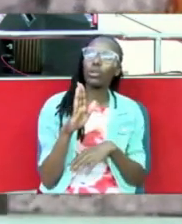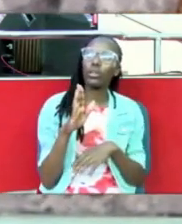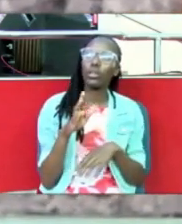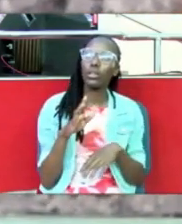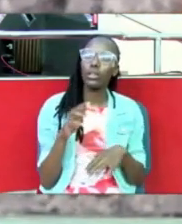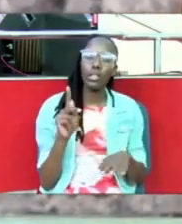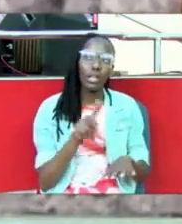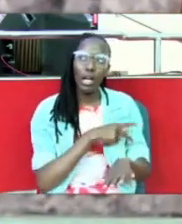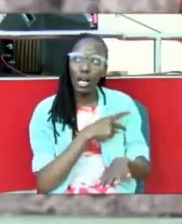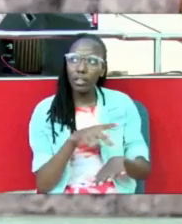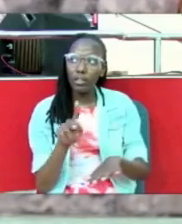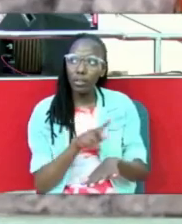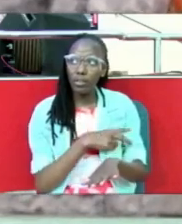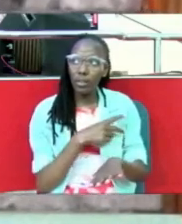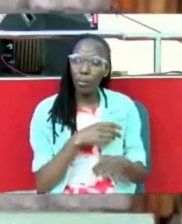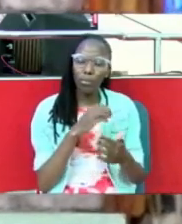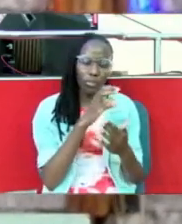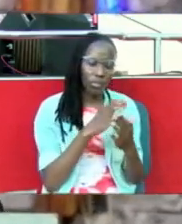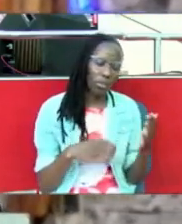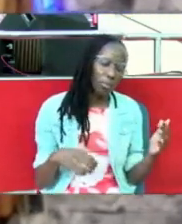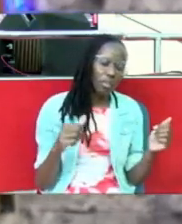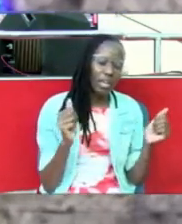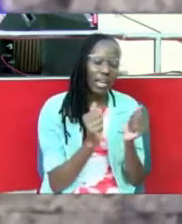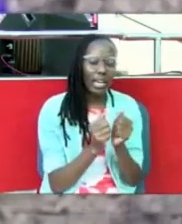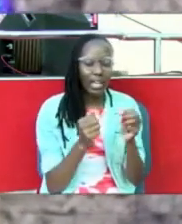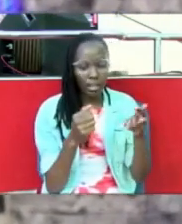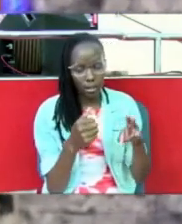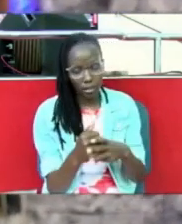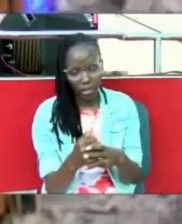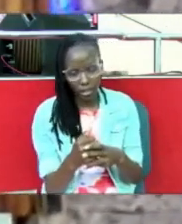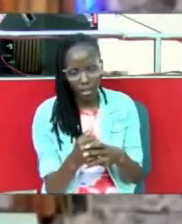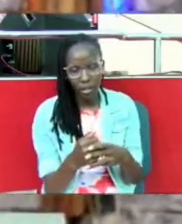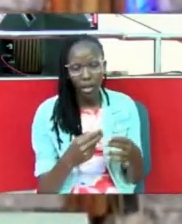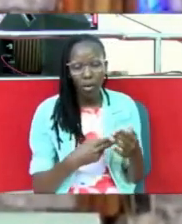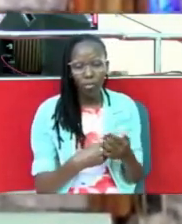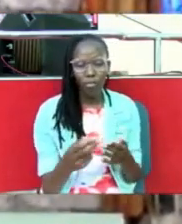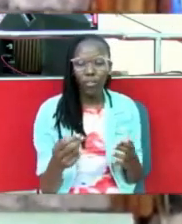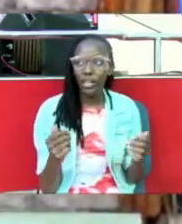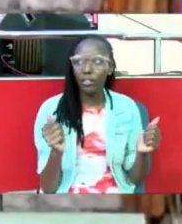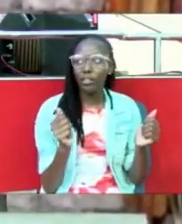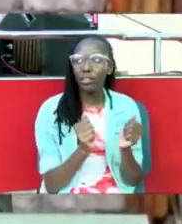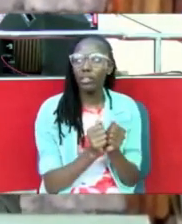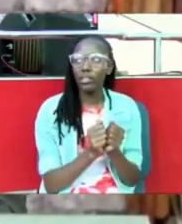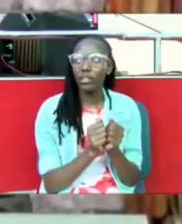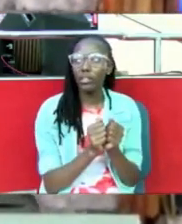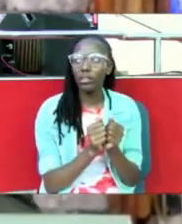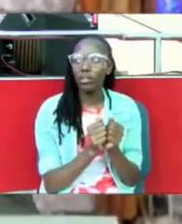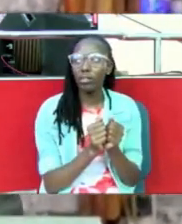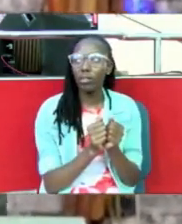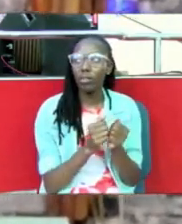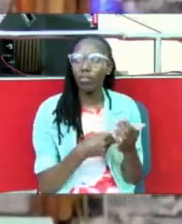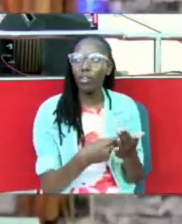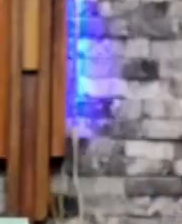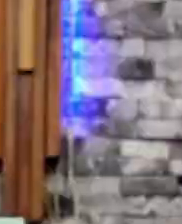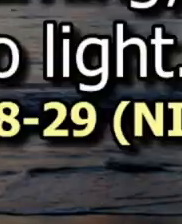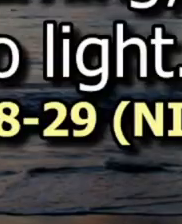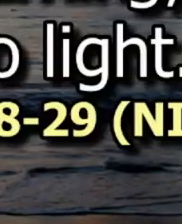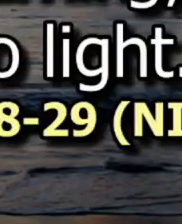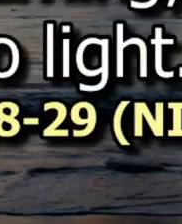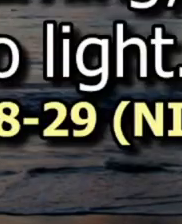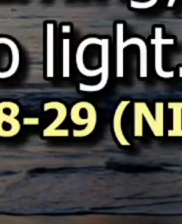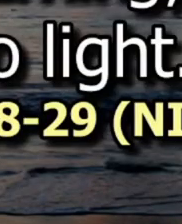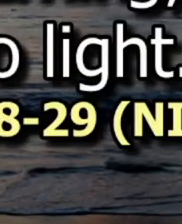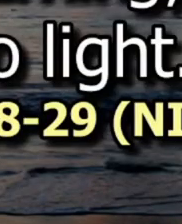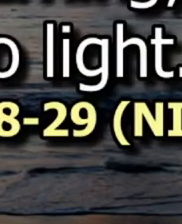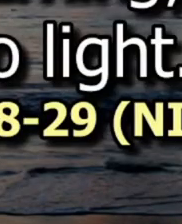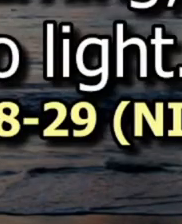Psalm 18:28 and 29. Katika Zaburi 18 verse 28 and 29. Mstari wa